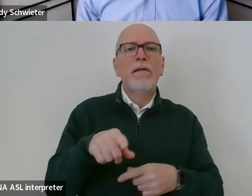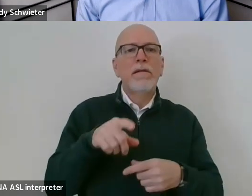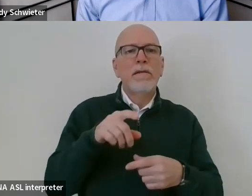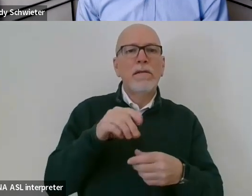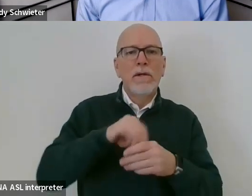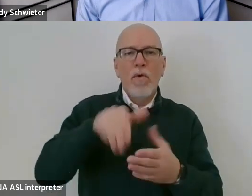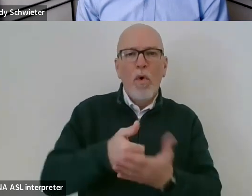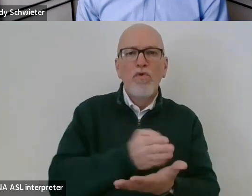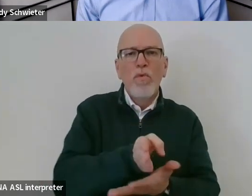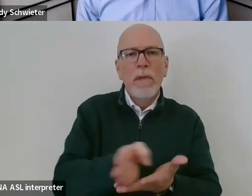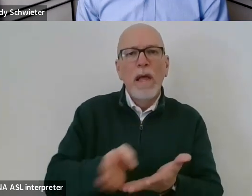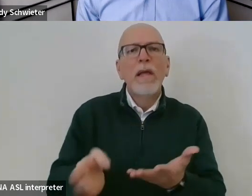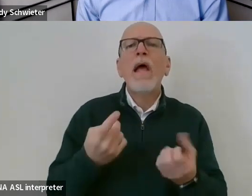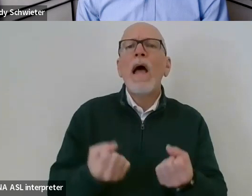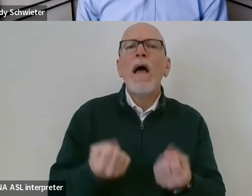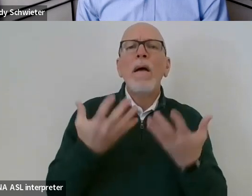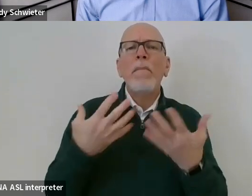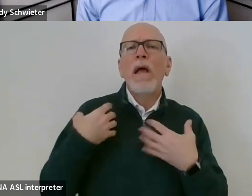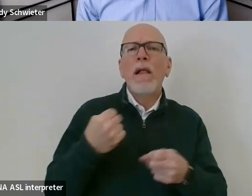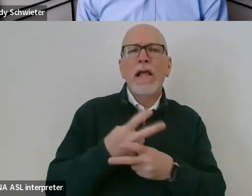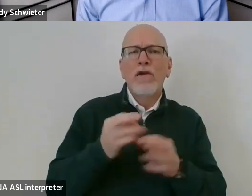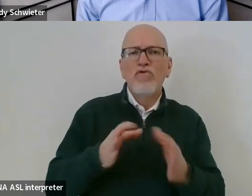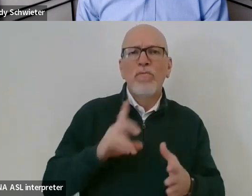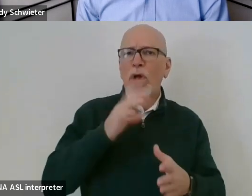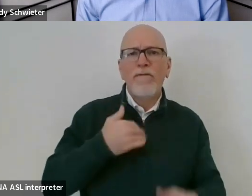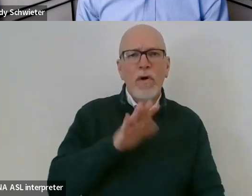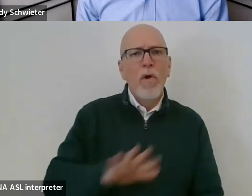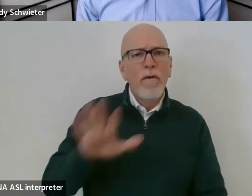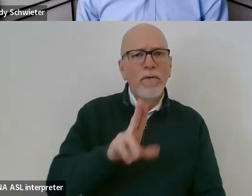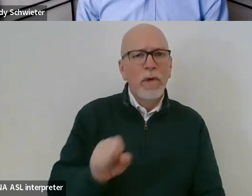domains. How many healthcare interpreters are there in the country?